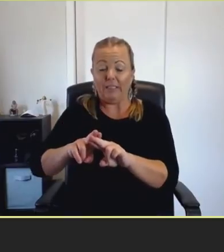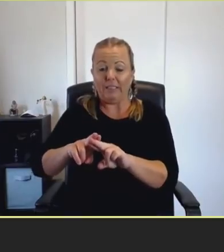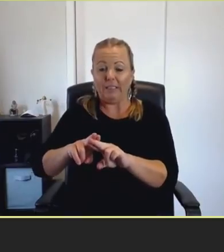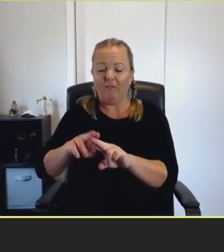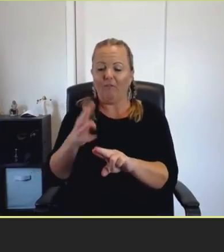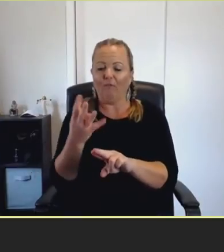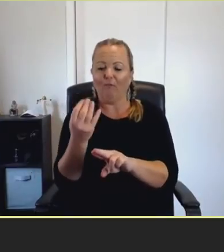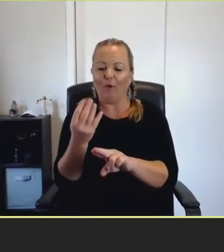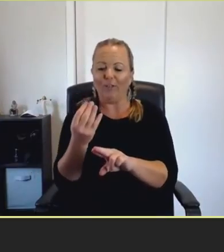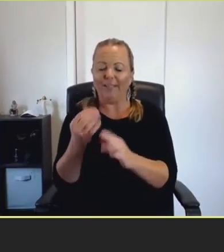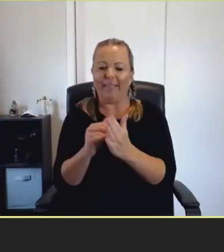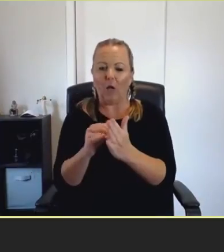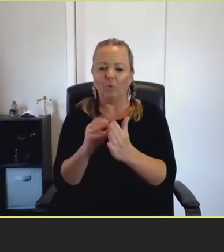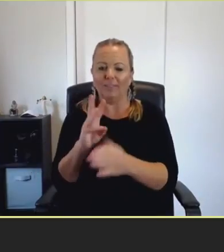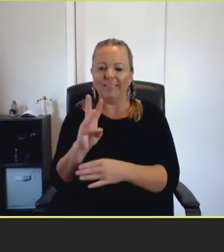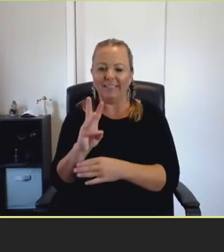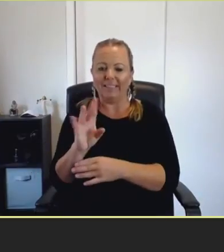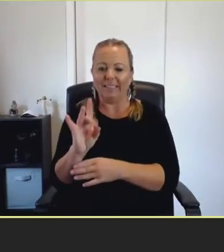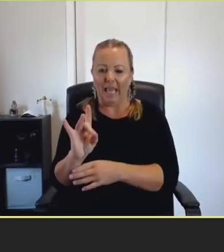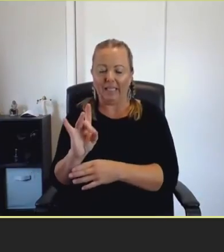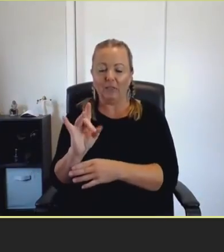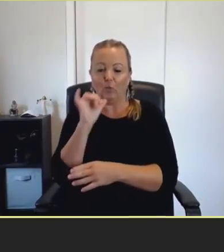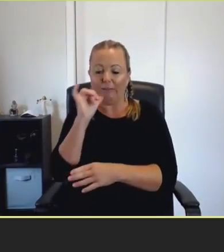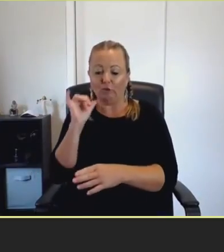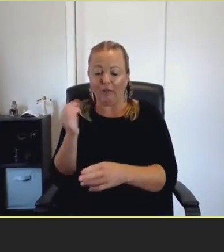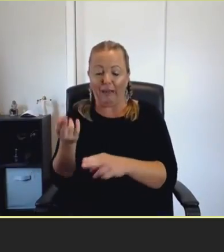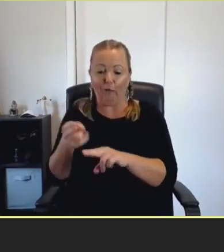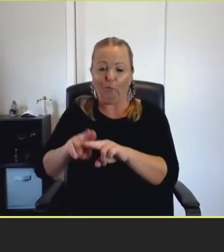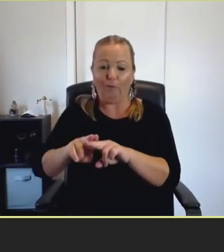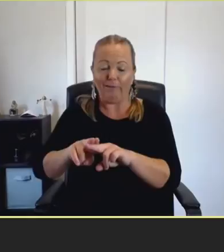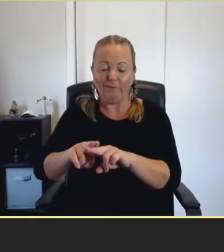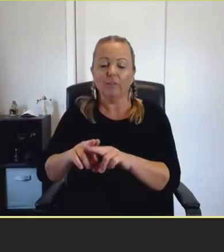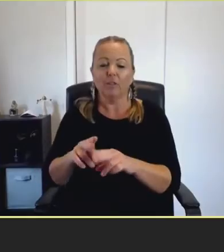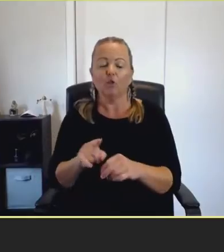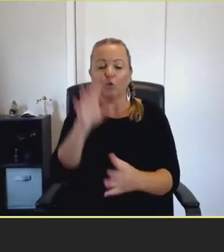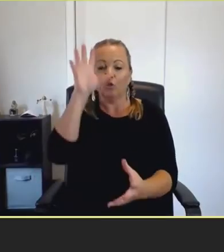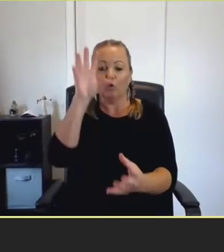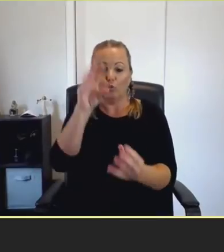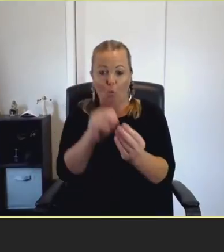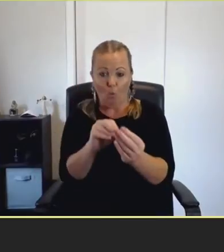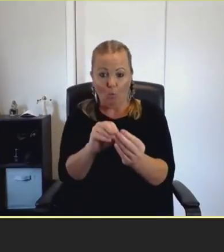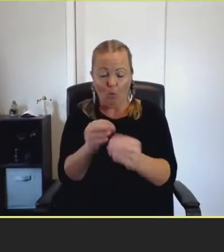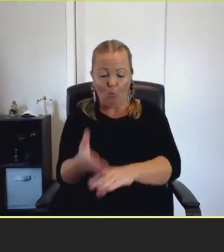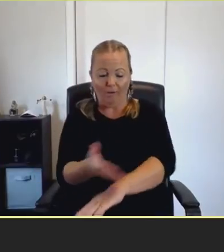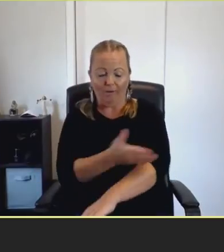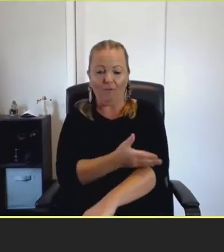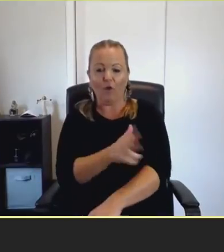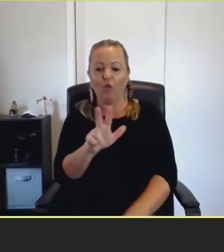14,068 from yesterday. Total recovered, they have had